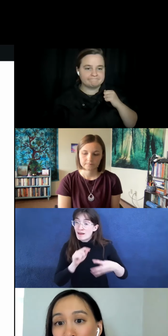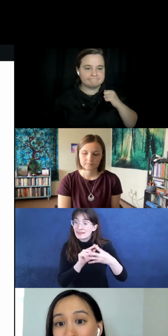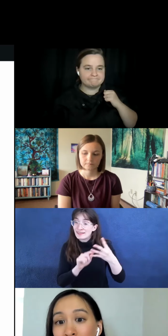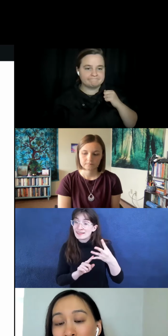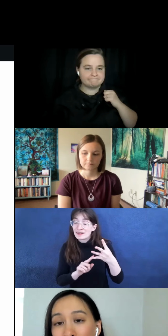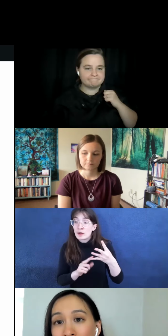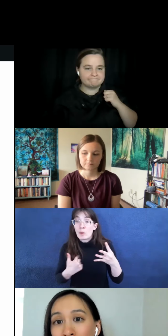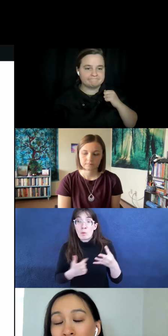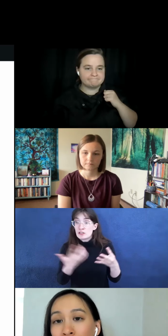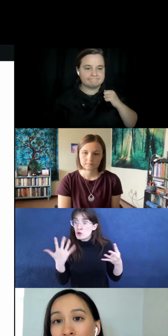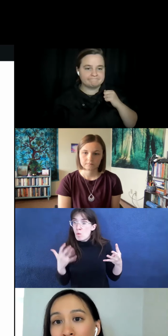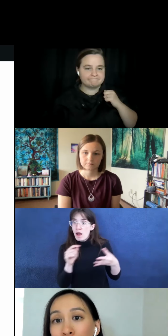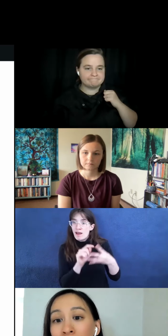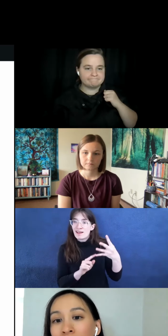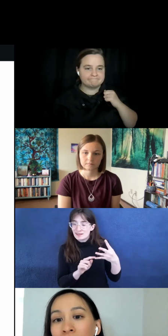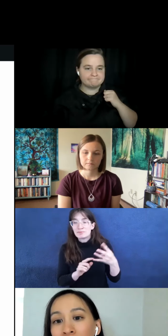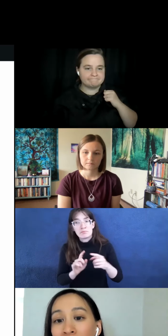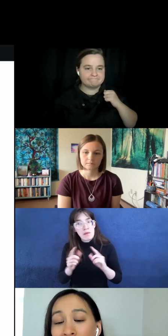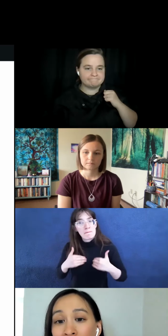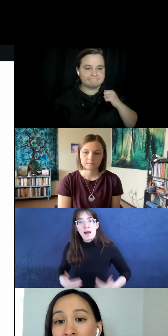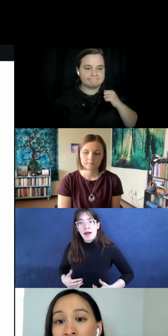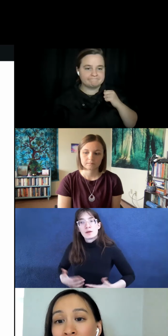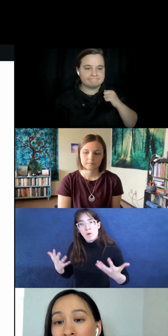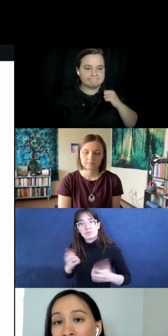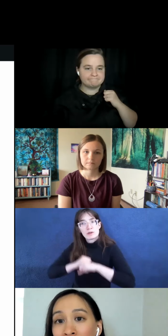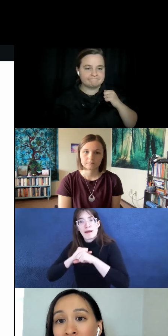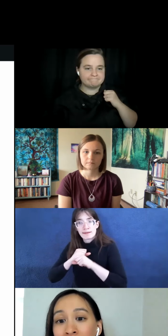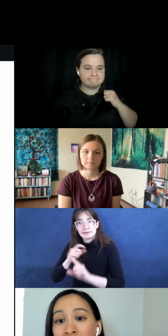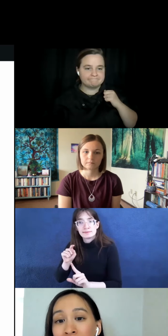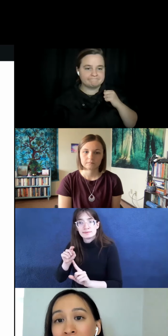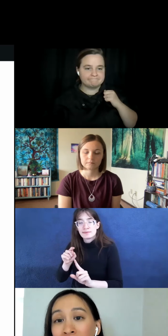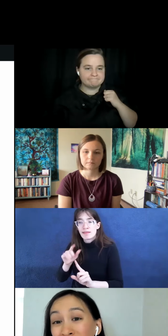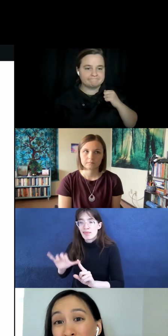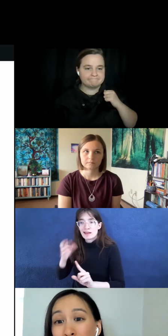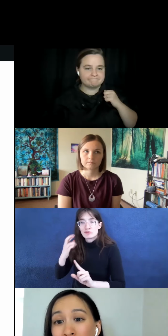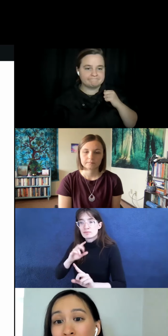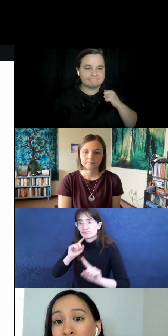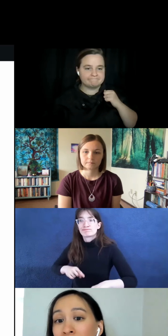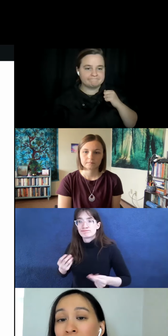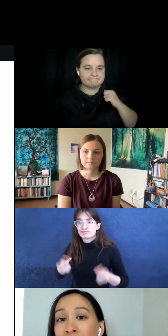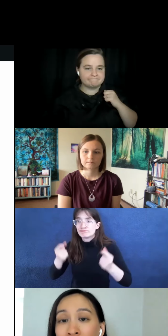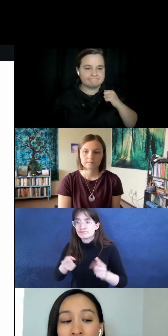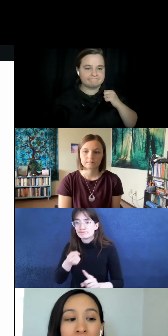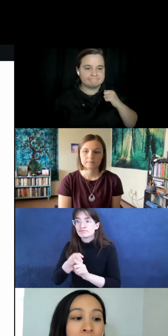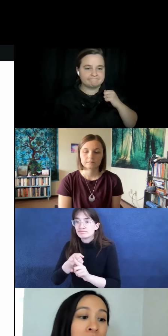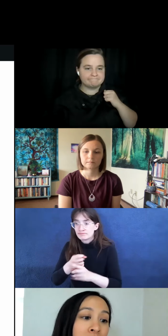didn't want it to. Was our body protecting ourselves? And so our bodies are